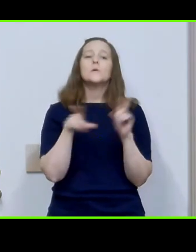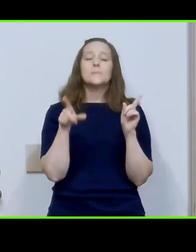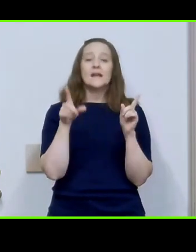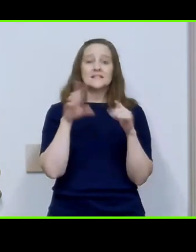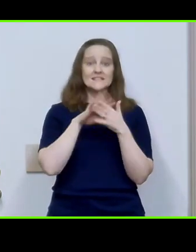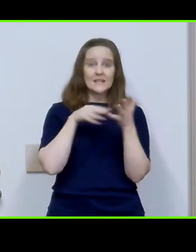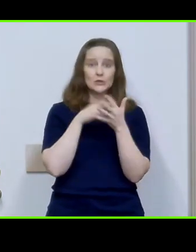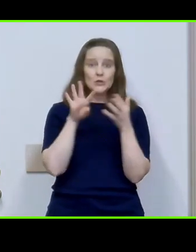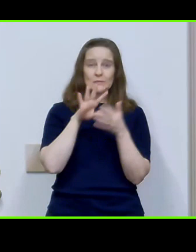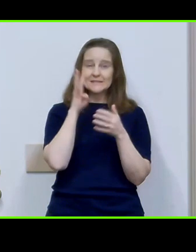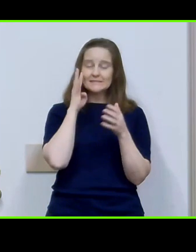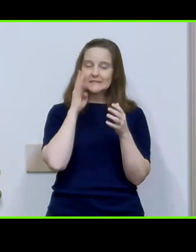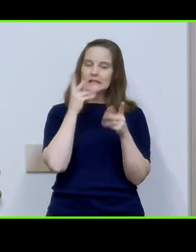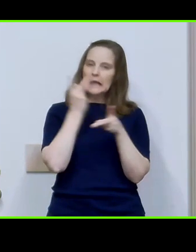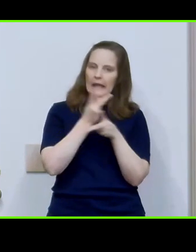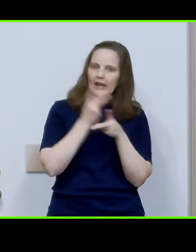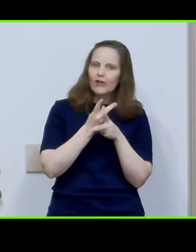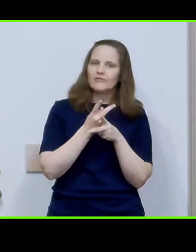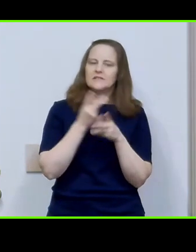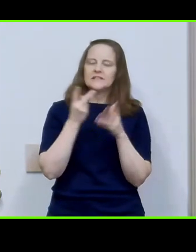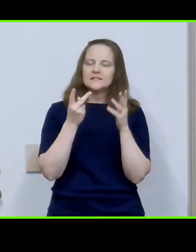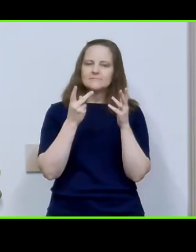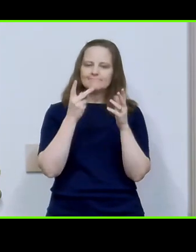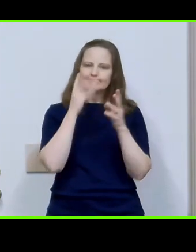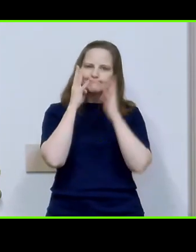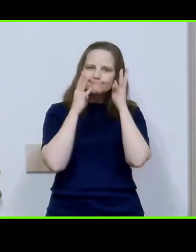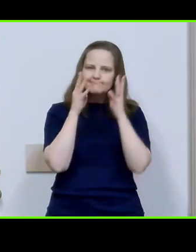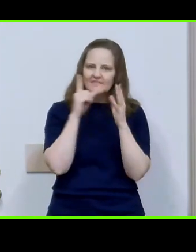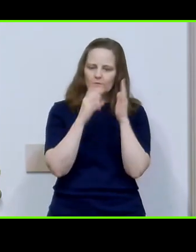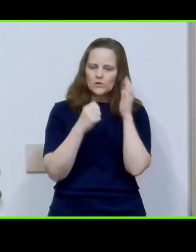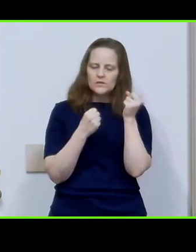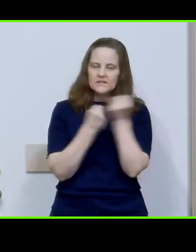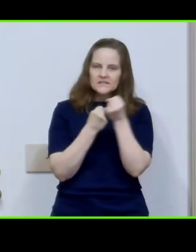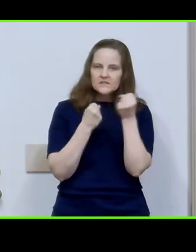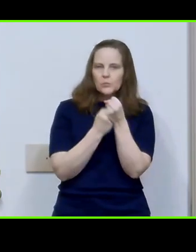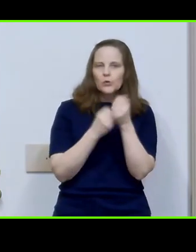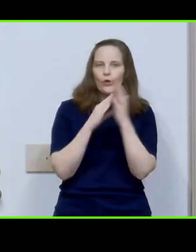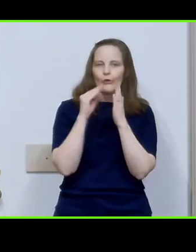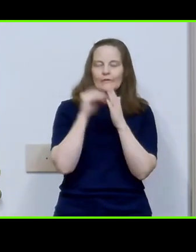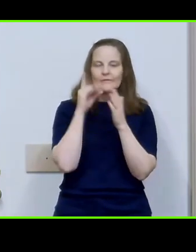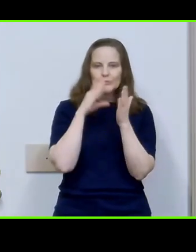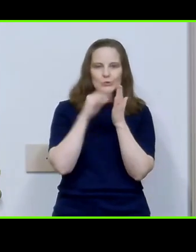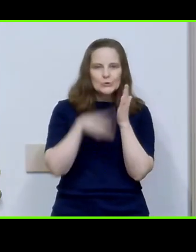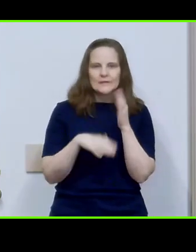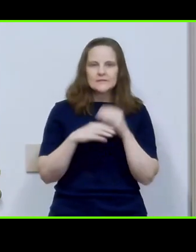to support the learning of our students, and we're prepared to make scale decisions as needed.